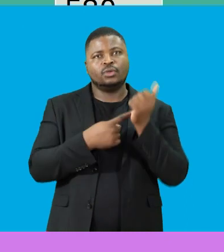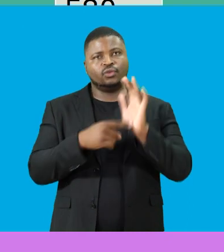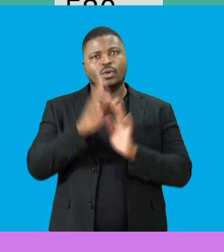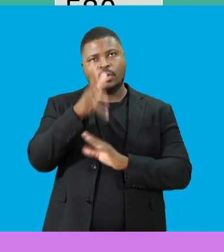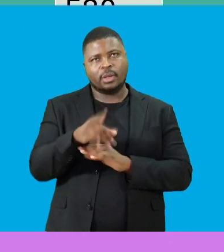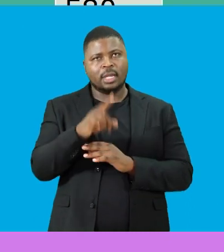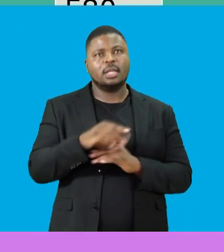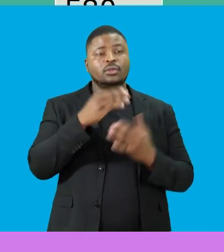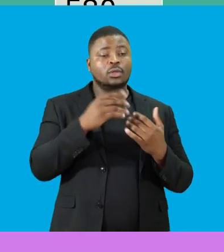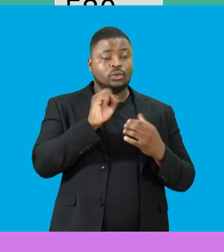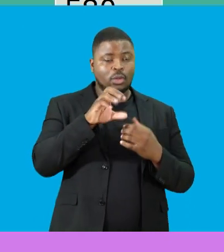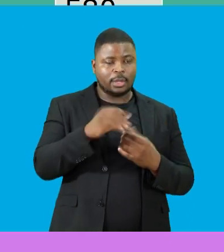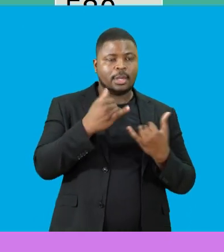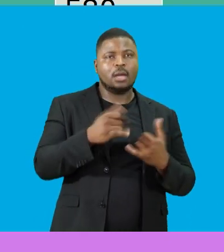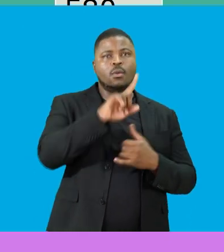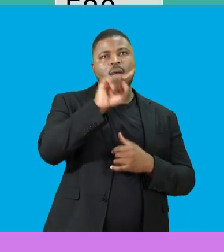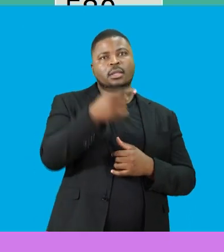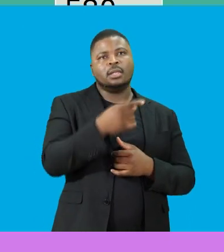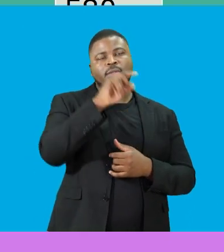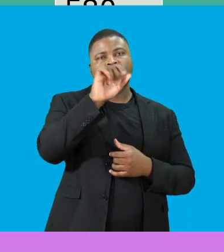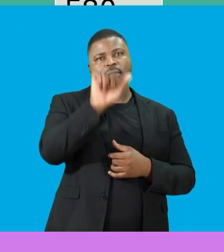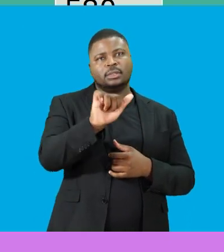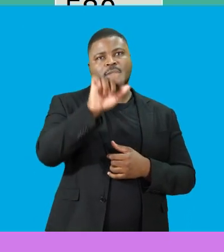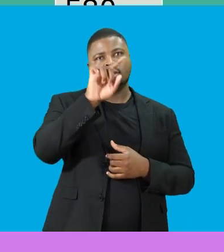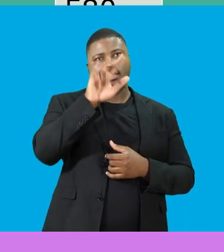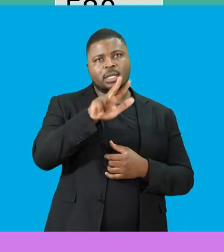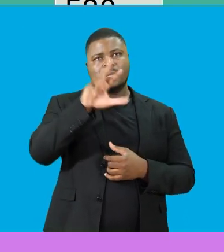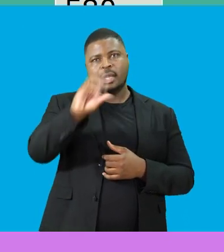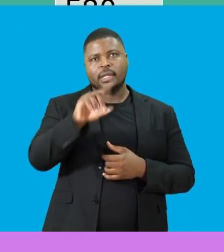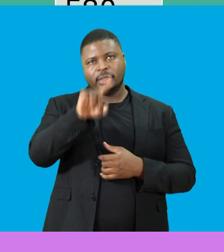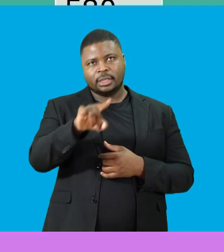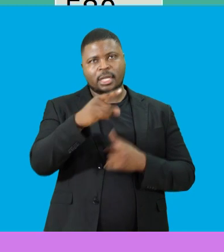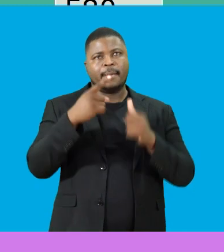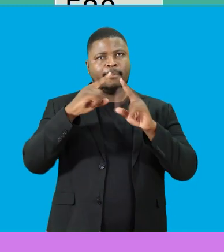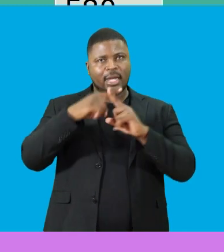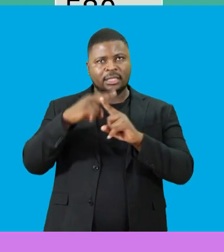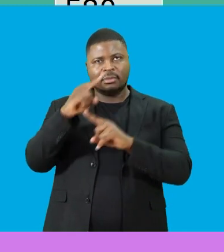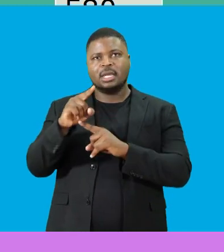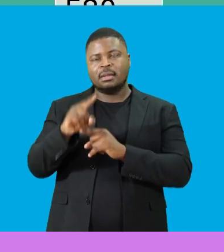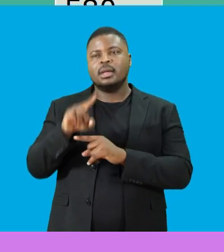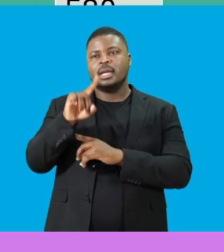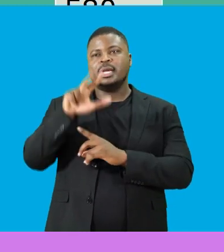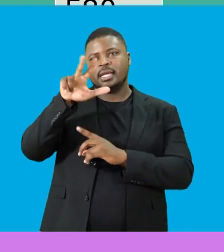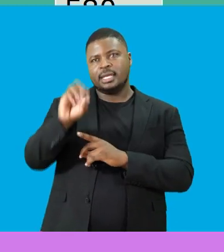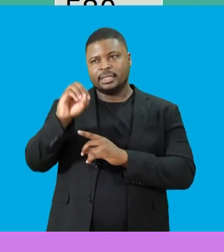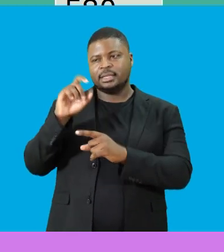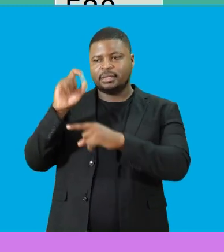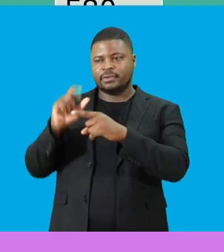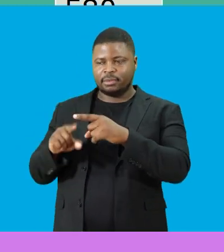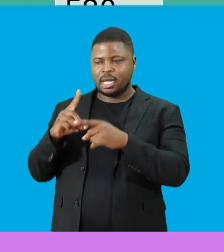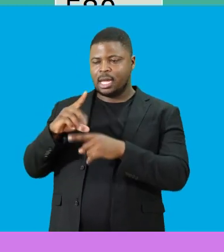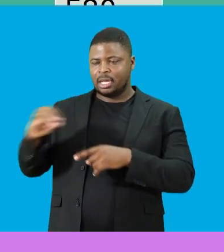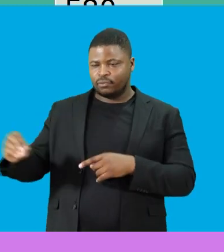1,680 multiplied by 80 over 100? This gives